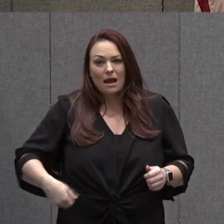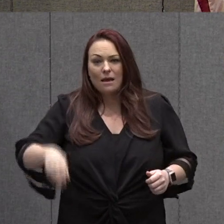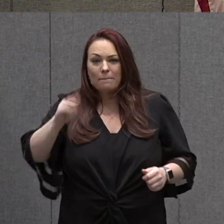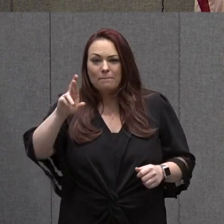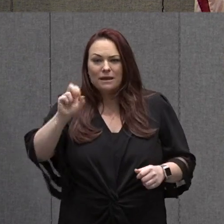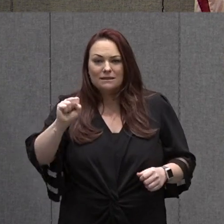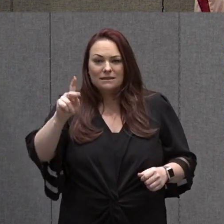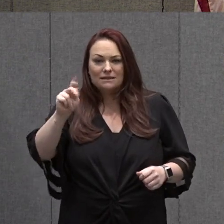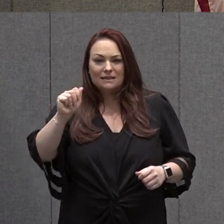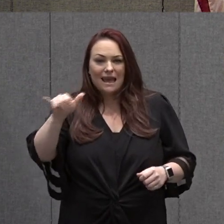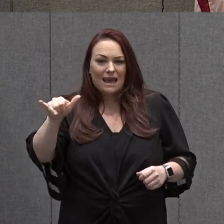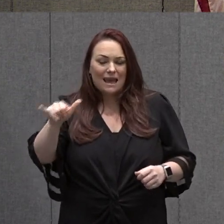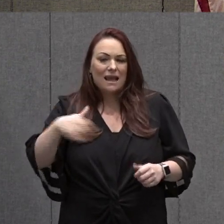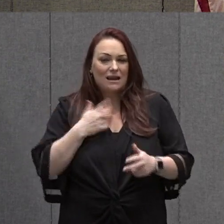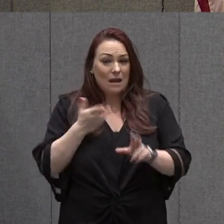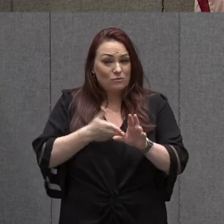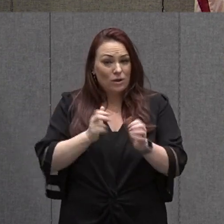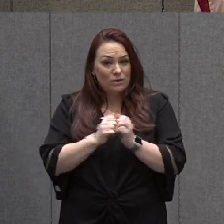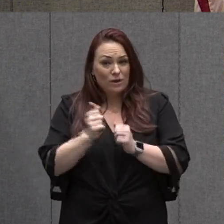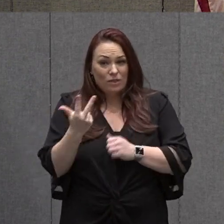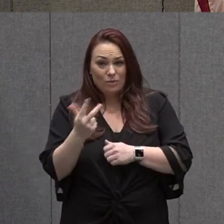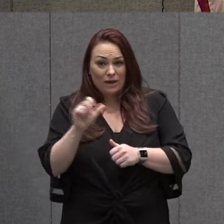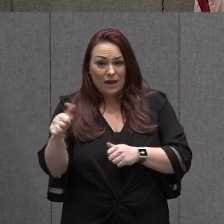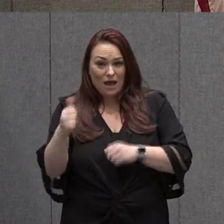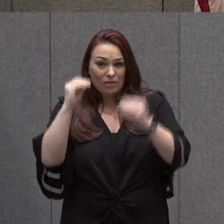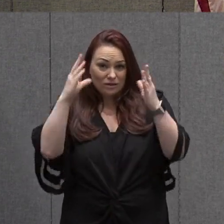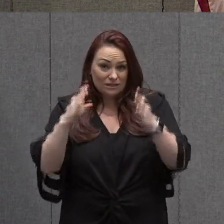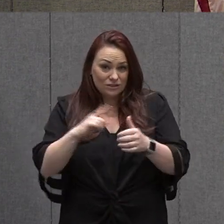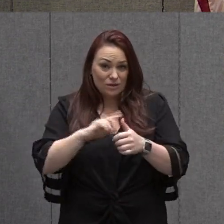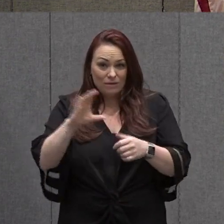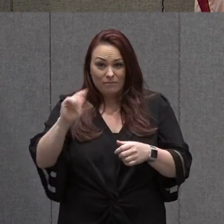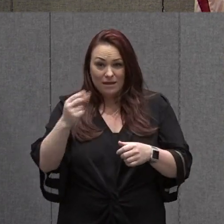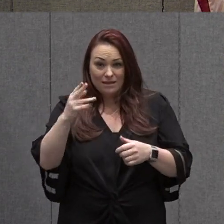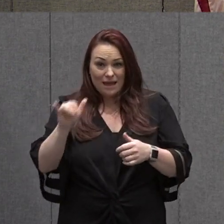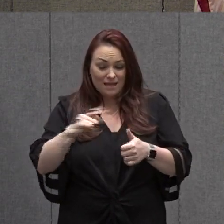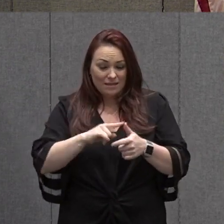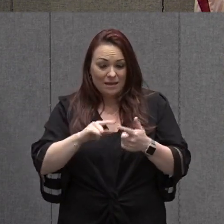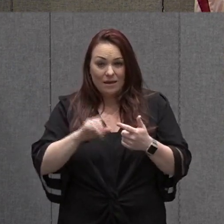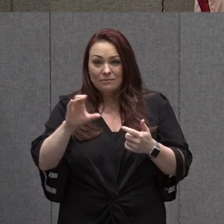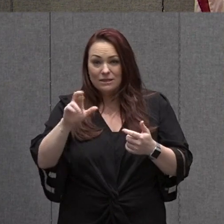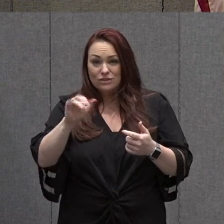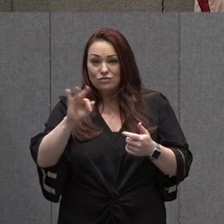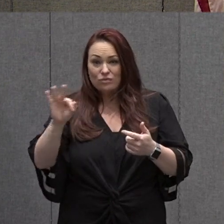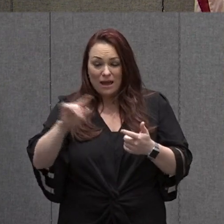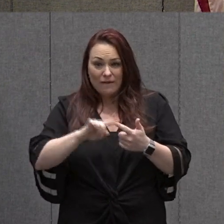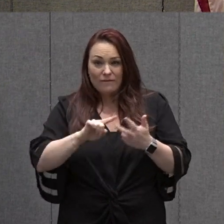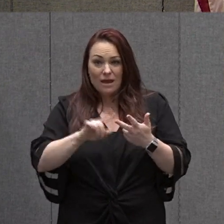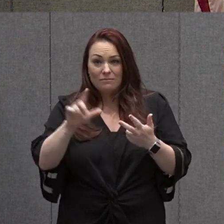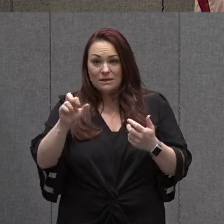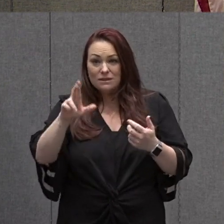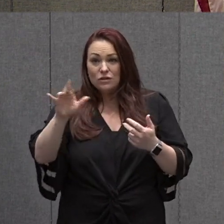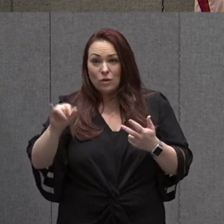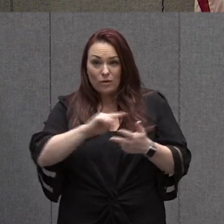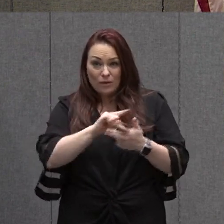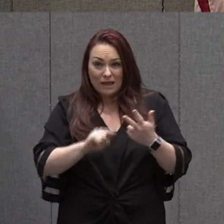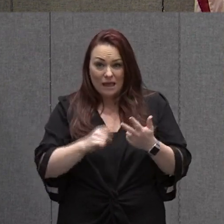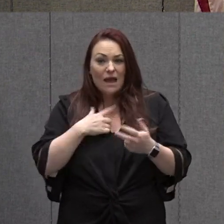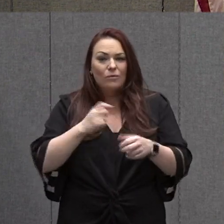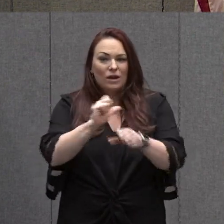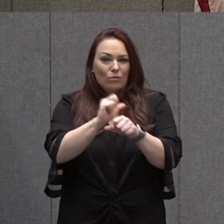other really talented teachers today, Miss Kathy, Miss Kraft, and Miss Lori. And we've worked together